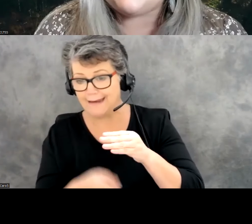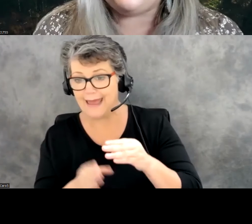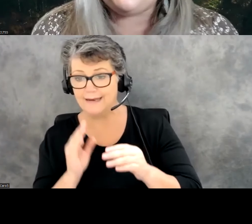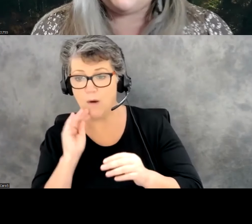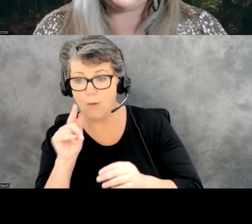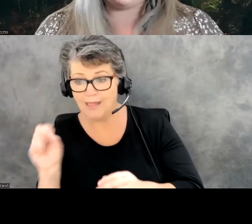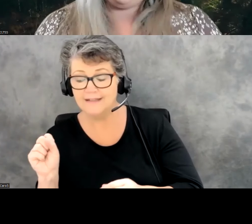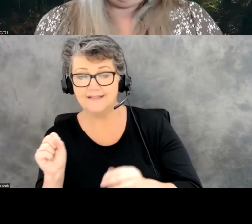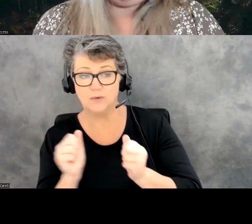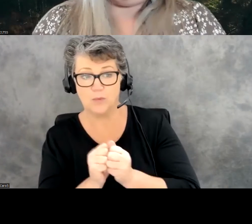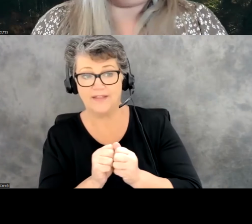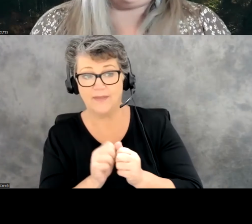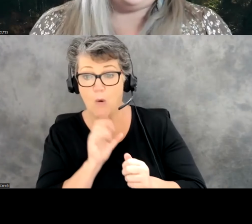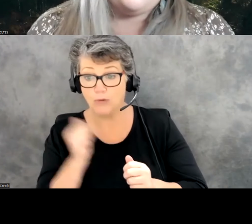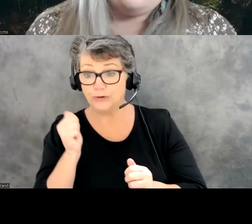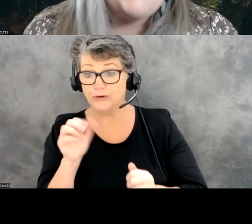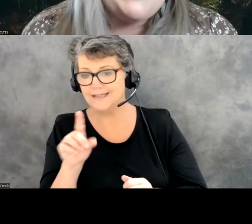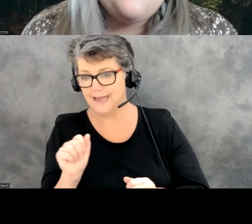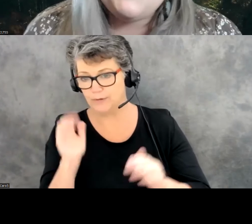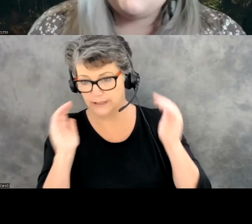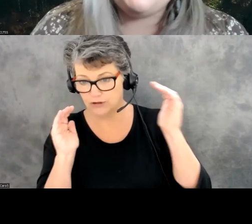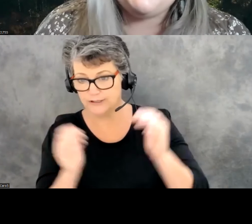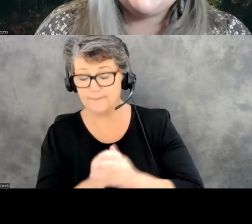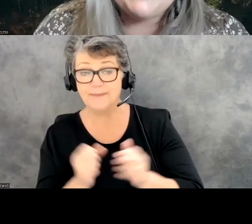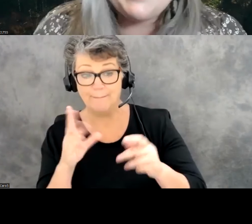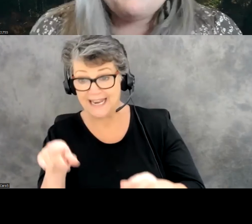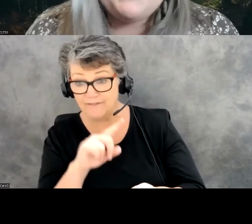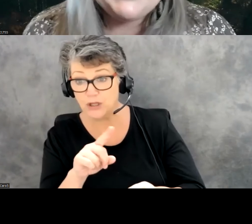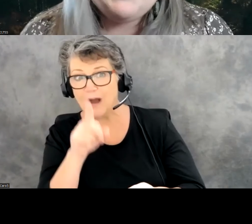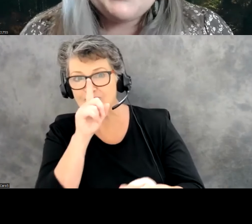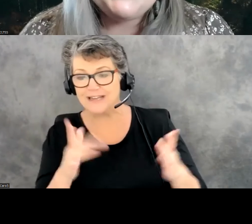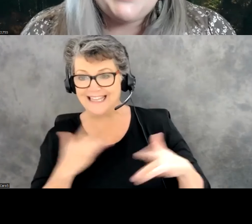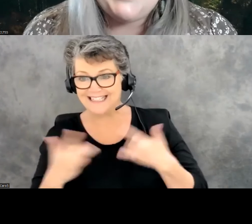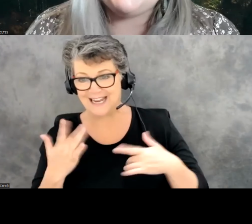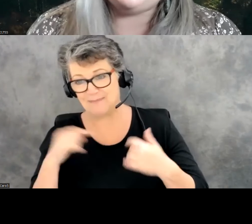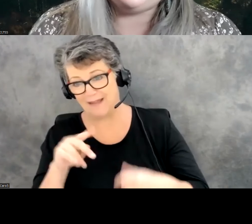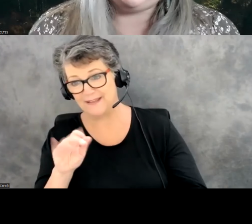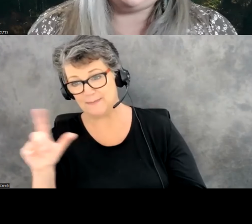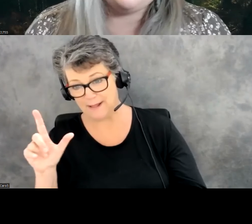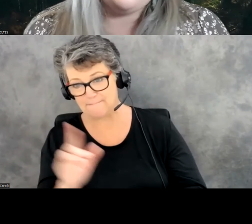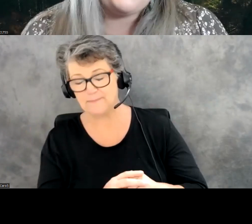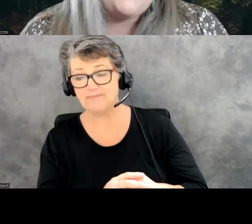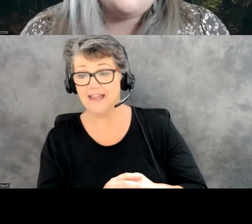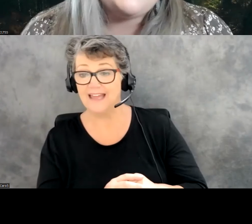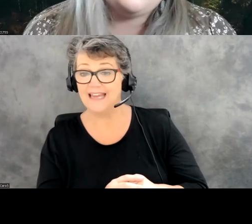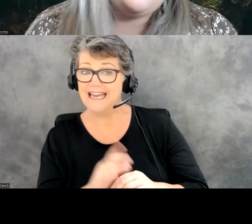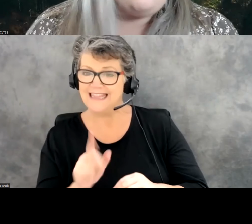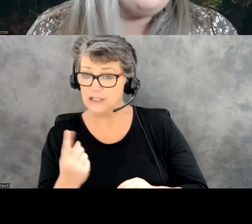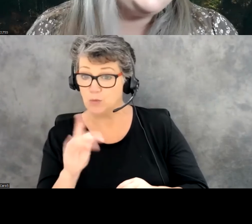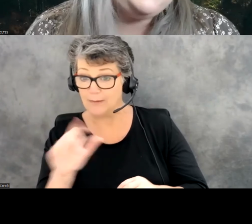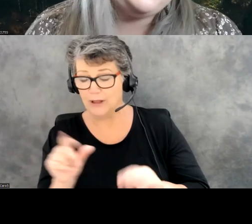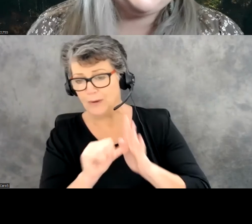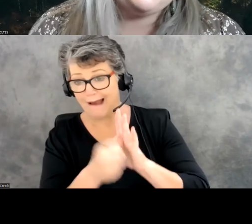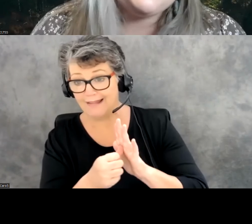older and disabled adults. I know that many of you are really excited about this bill, and this was one that we highlighted